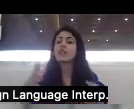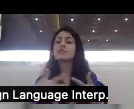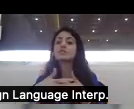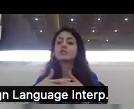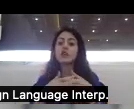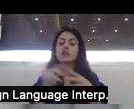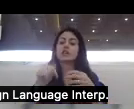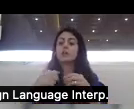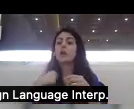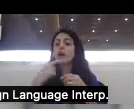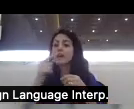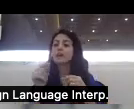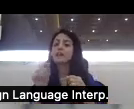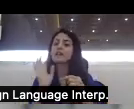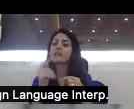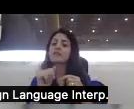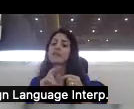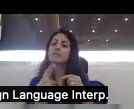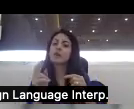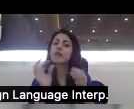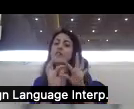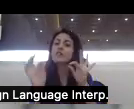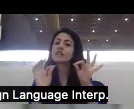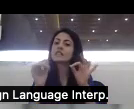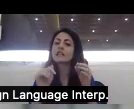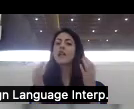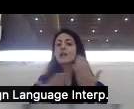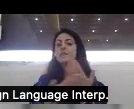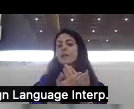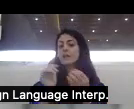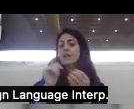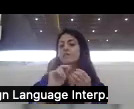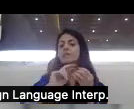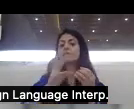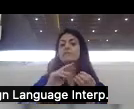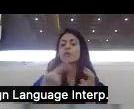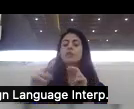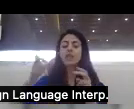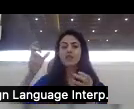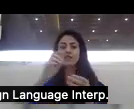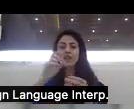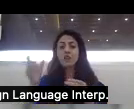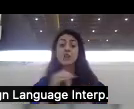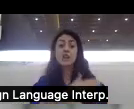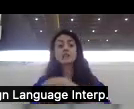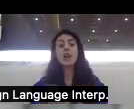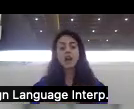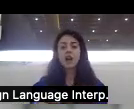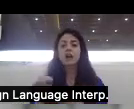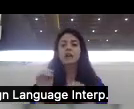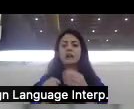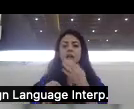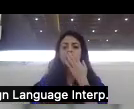system for persons with disabilities, which should include cash benefits that ensure a minimum level of income